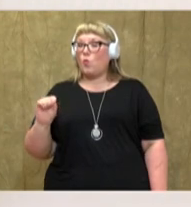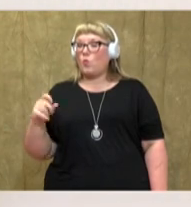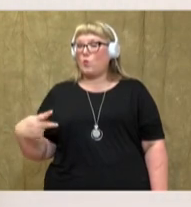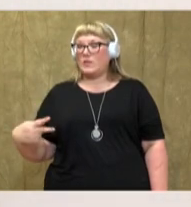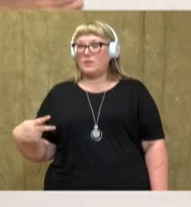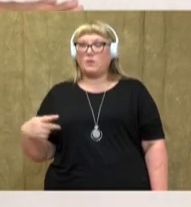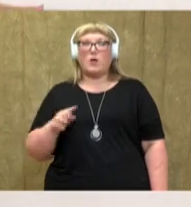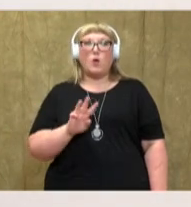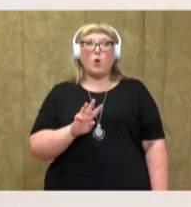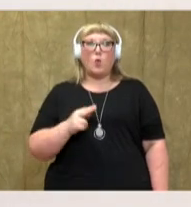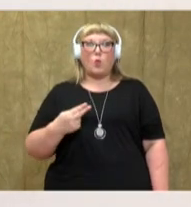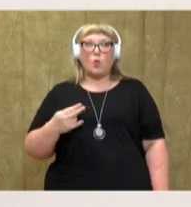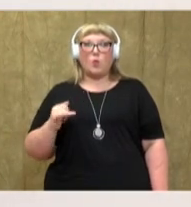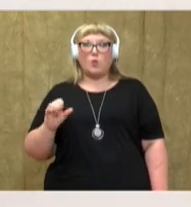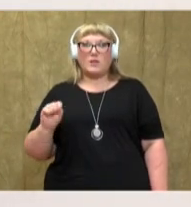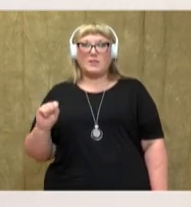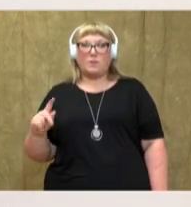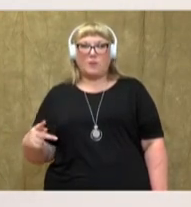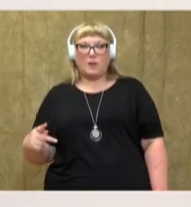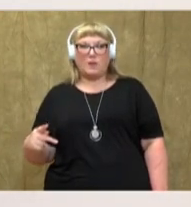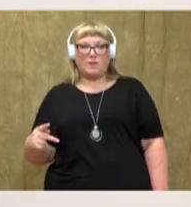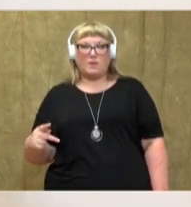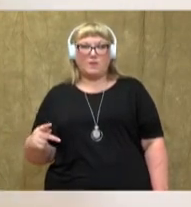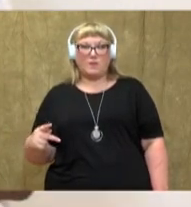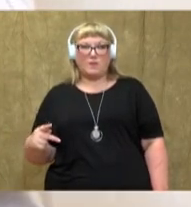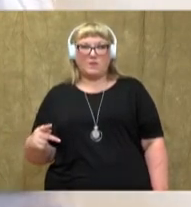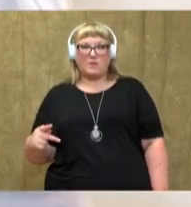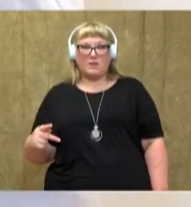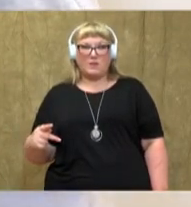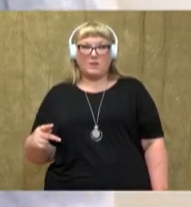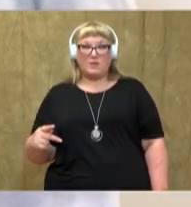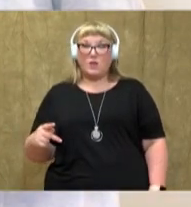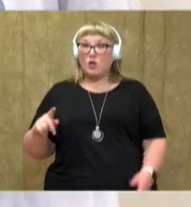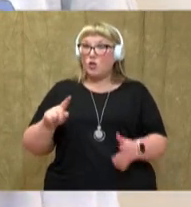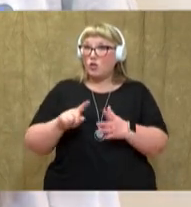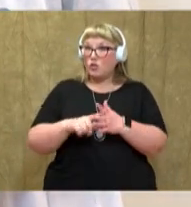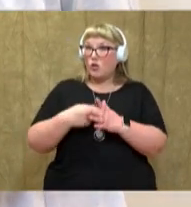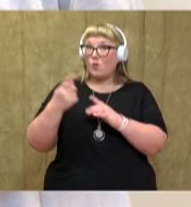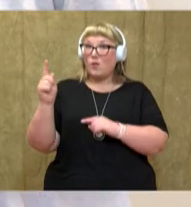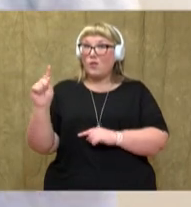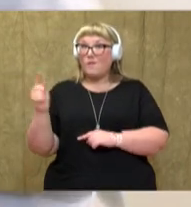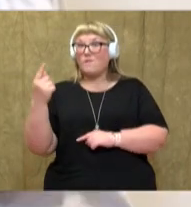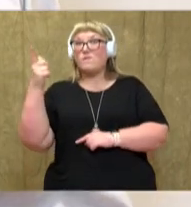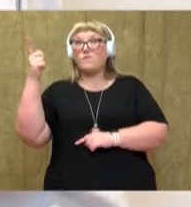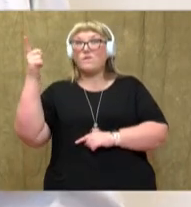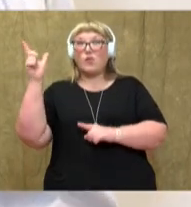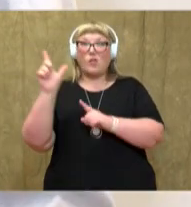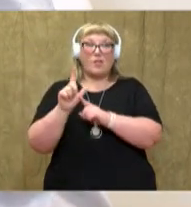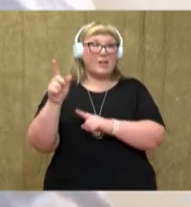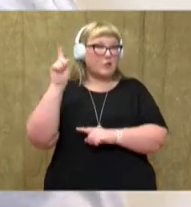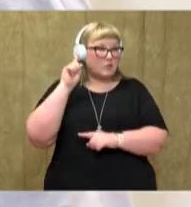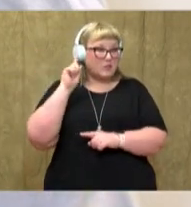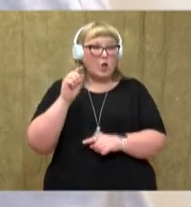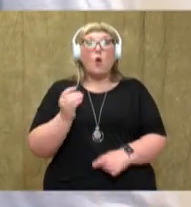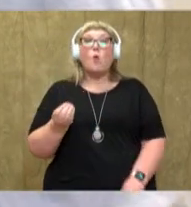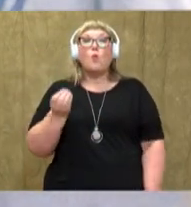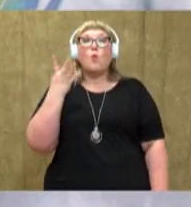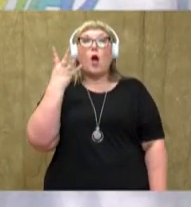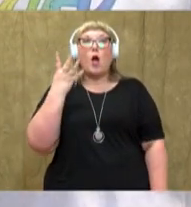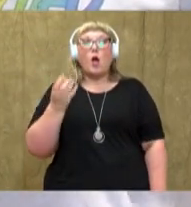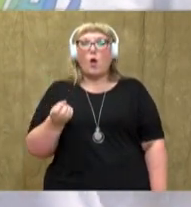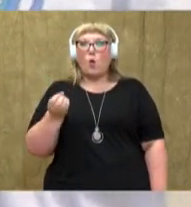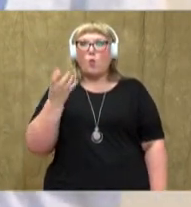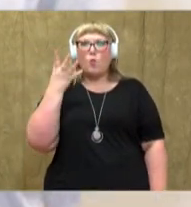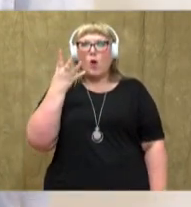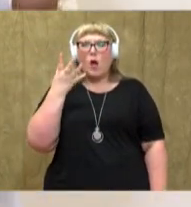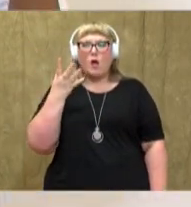I-sp, wisp. Very good. Start with the very first letter sound that you hear. And I'm gonna start here as well.